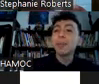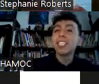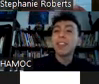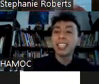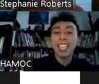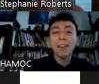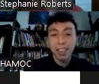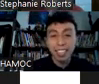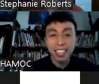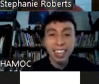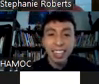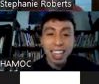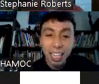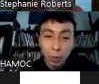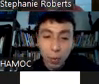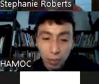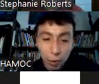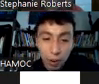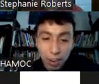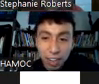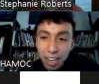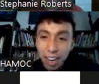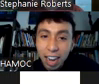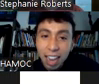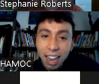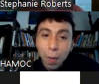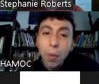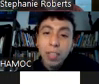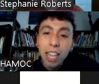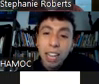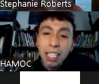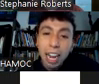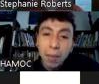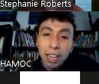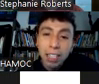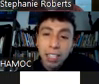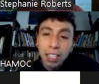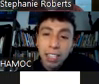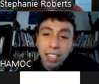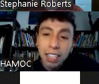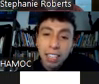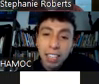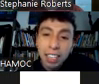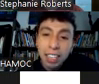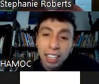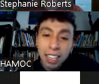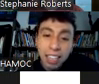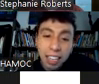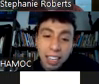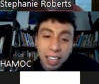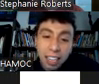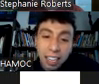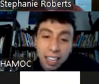was a specific assignment that this one was for. What was that assignment?